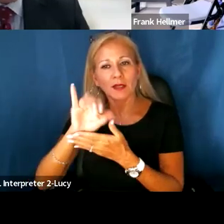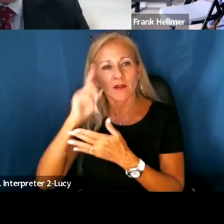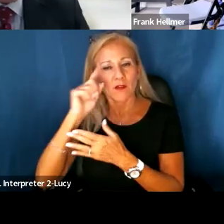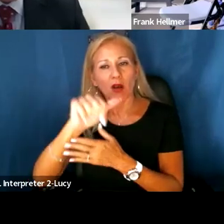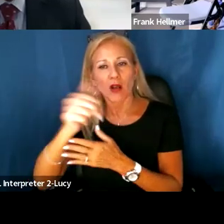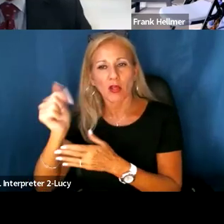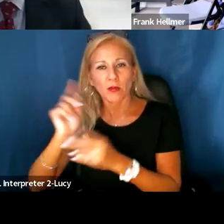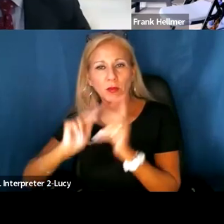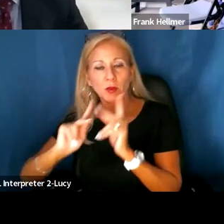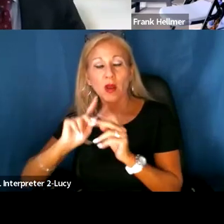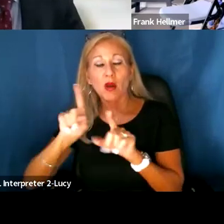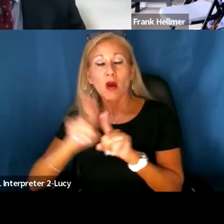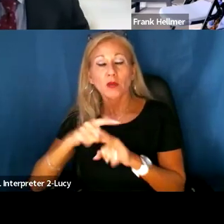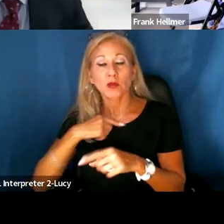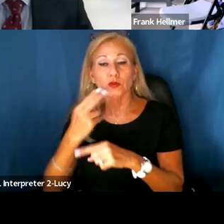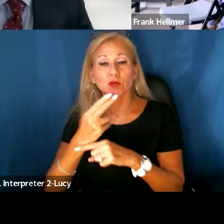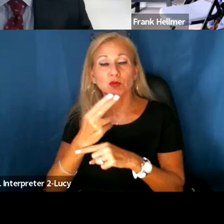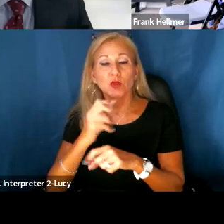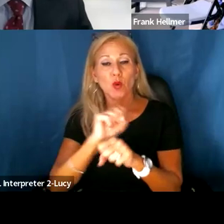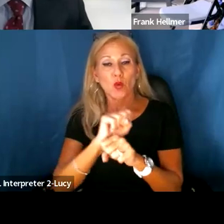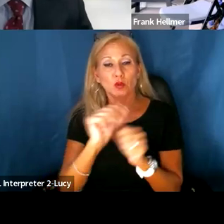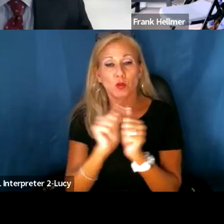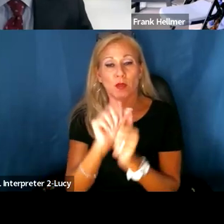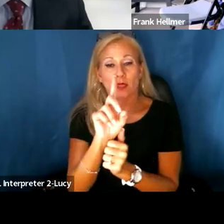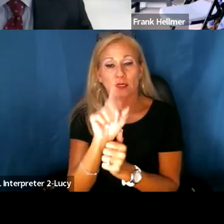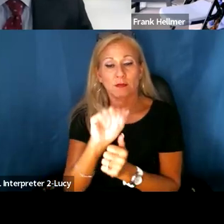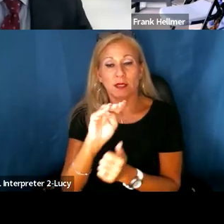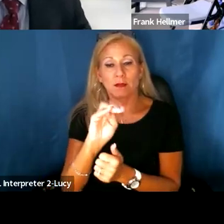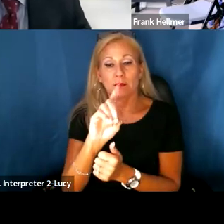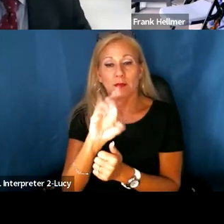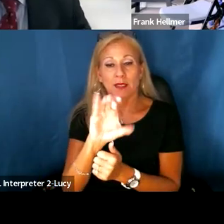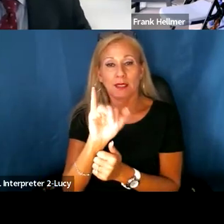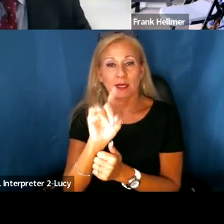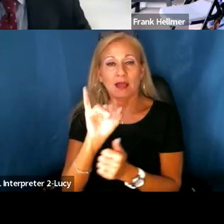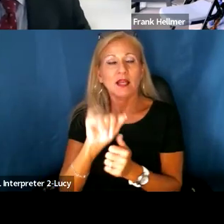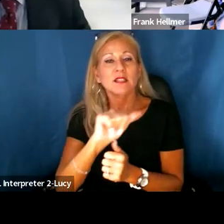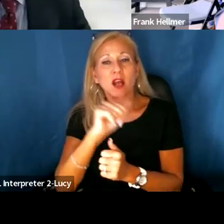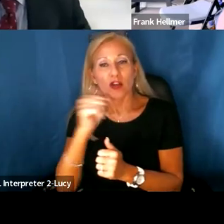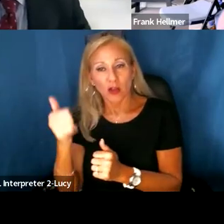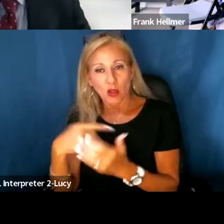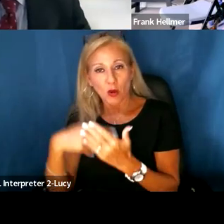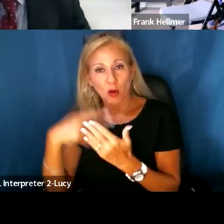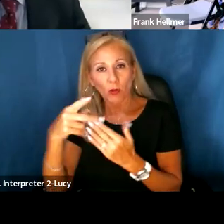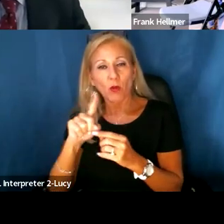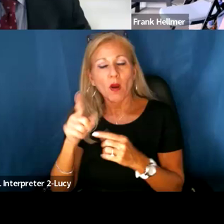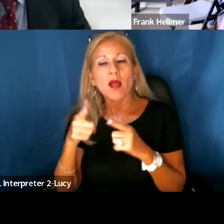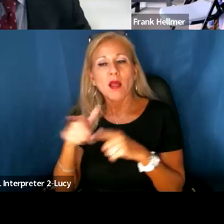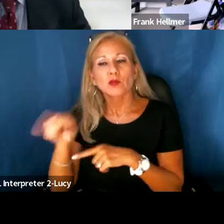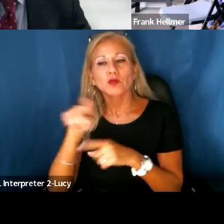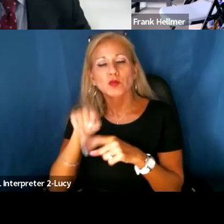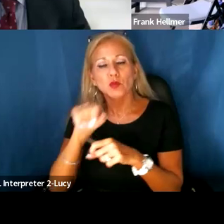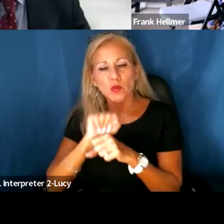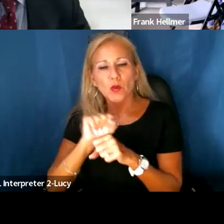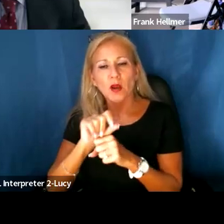also was using Workers with Disabilities Medicaid, which is another program where it allows you to work